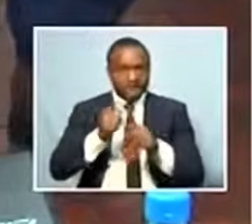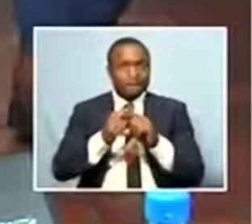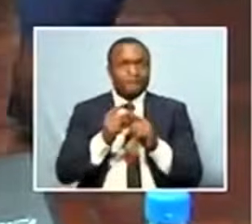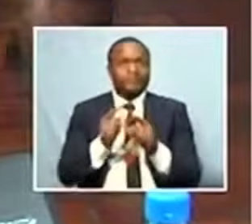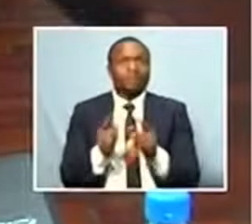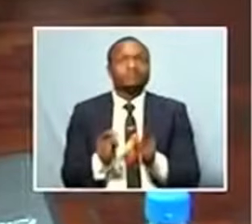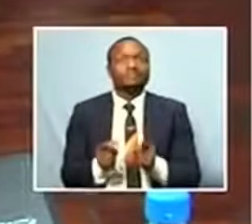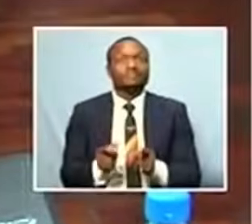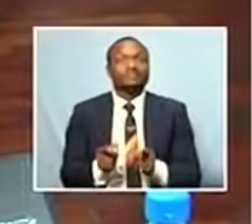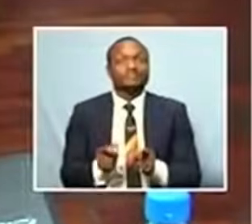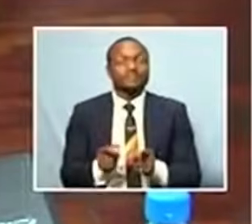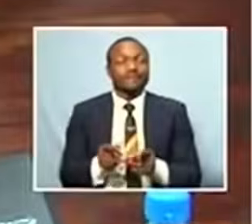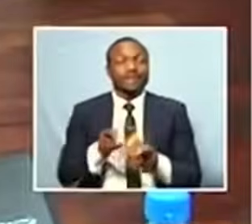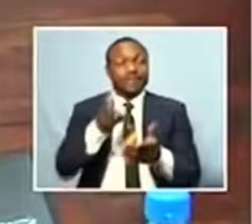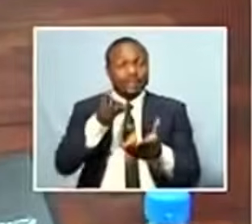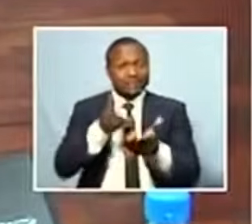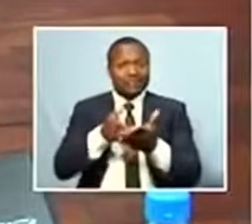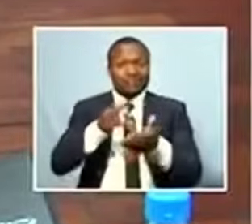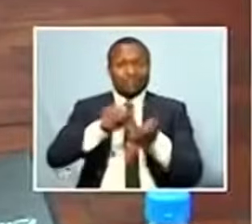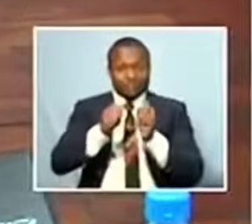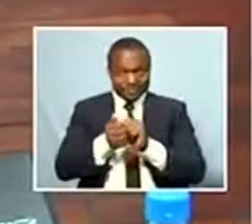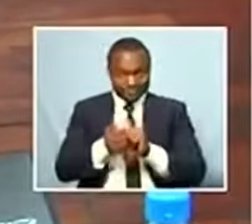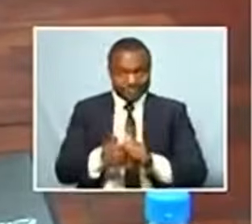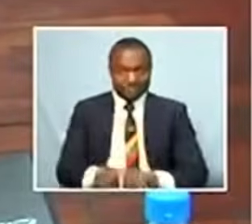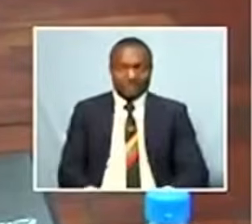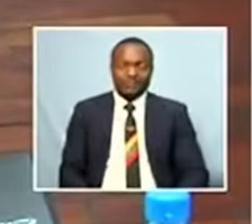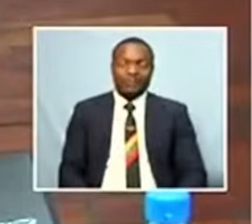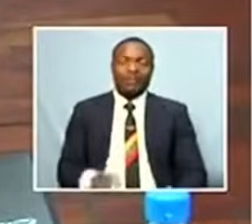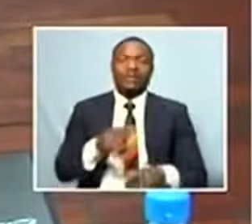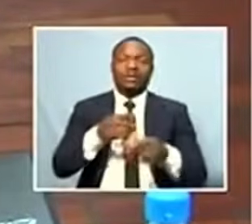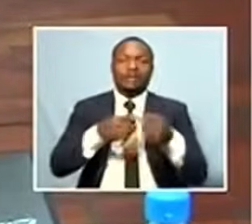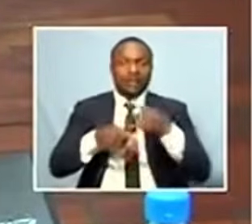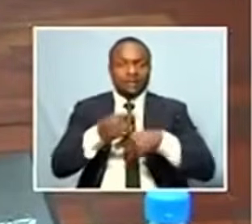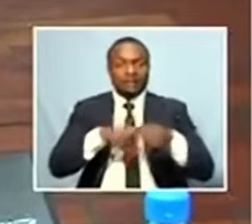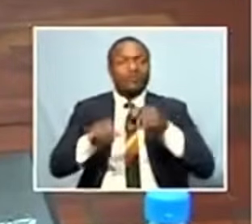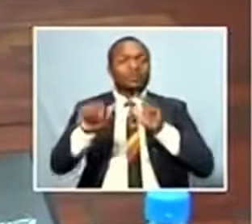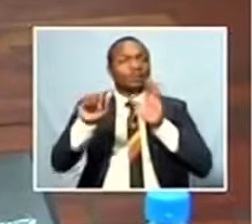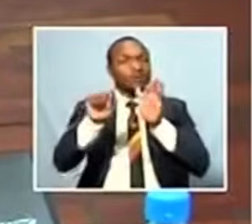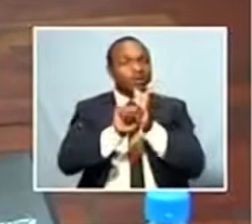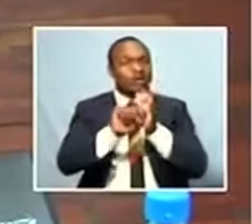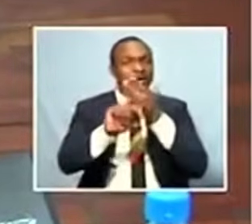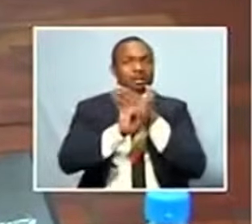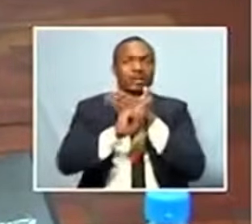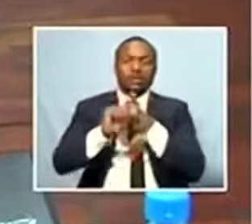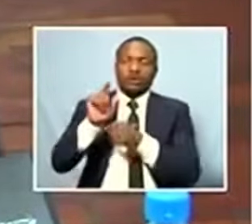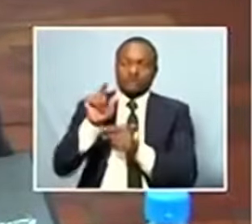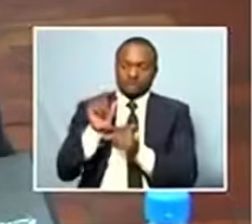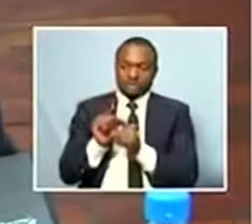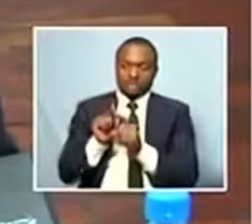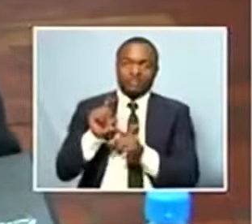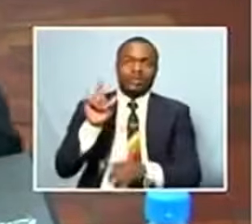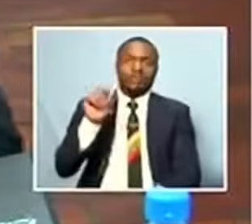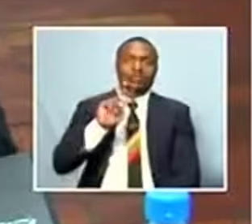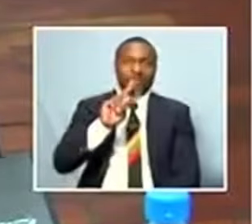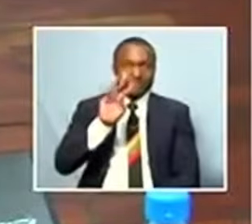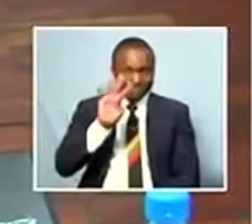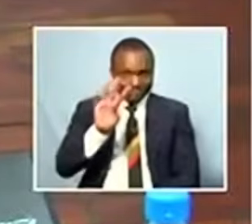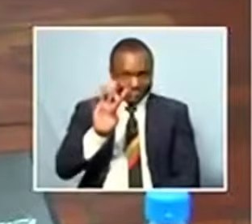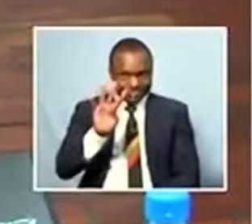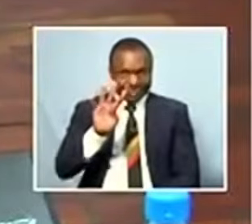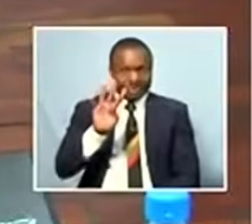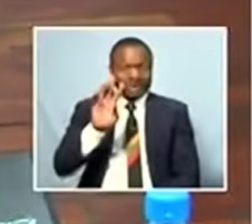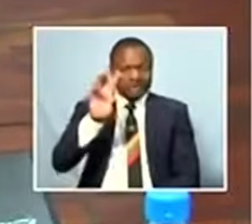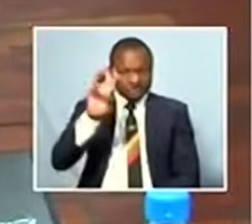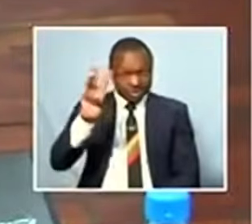Chairman, this query is arising from the August to December 2024 regarding the